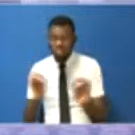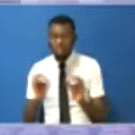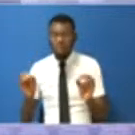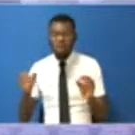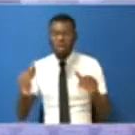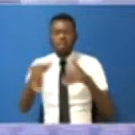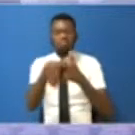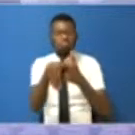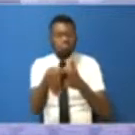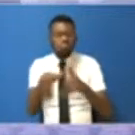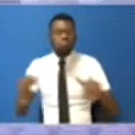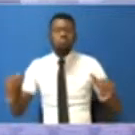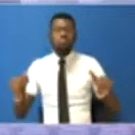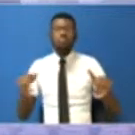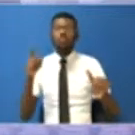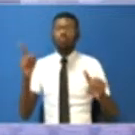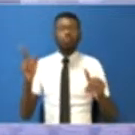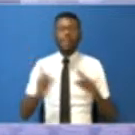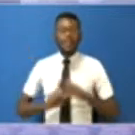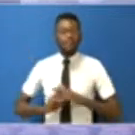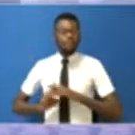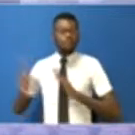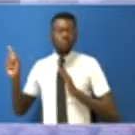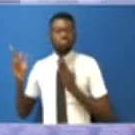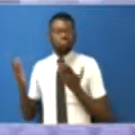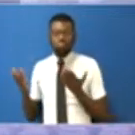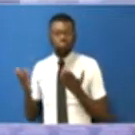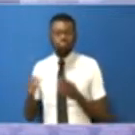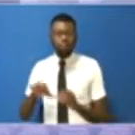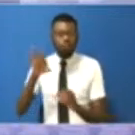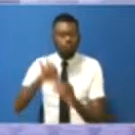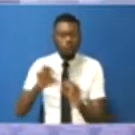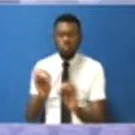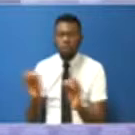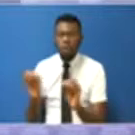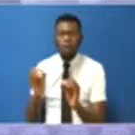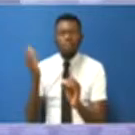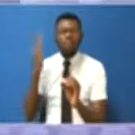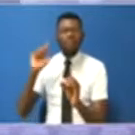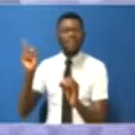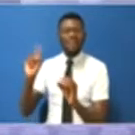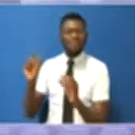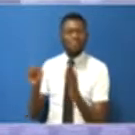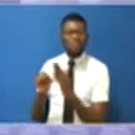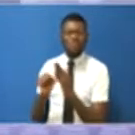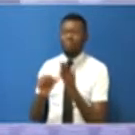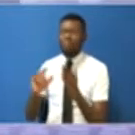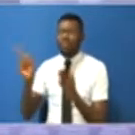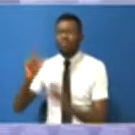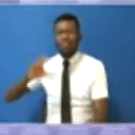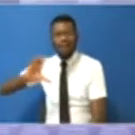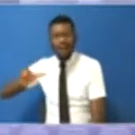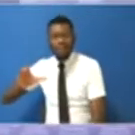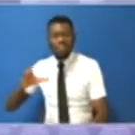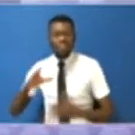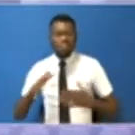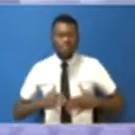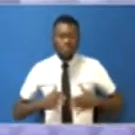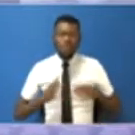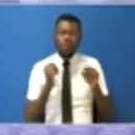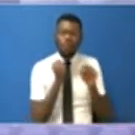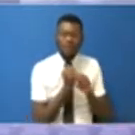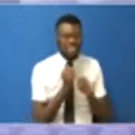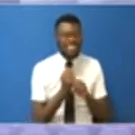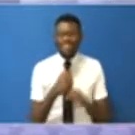you abstained you walked away from the conversation we have not seen you nairobi county employees in fact we have to